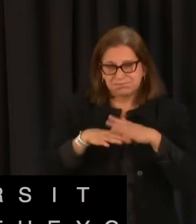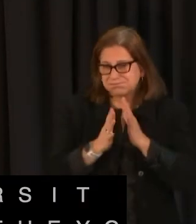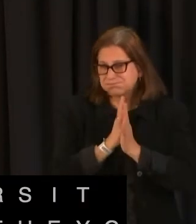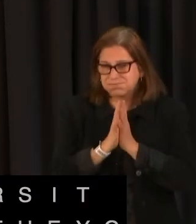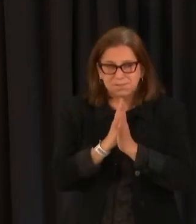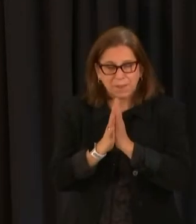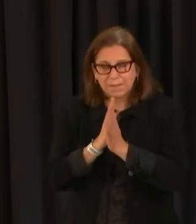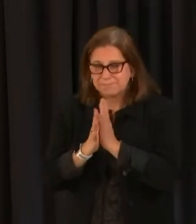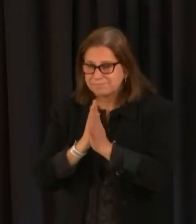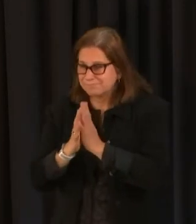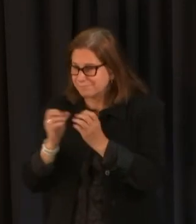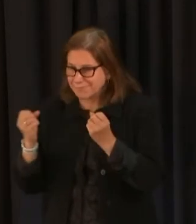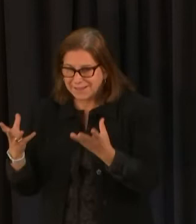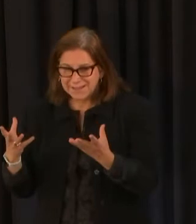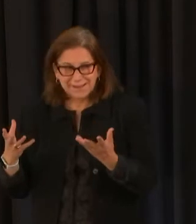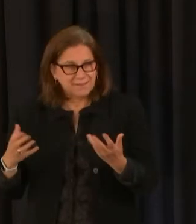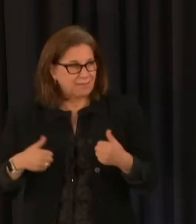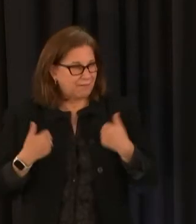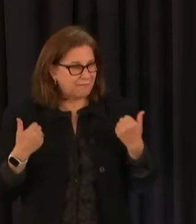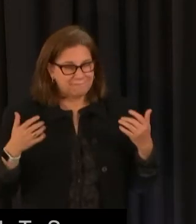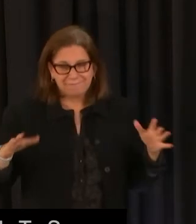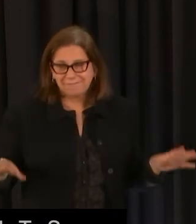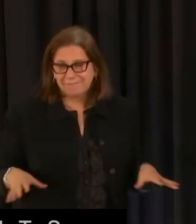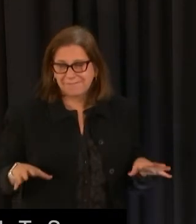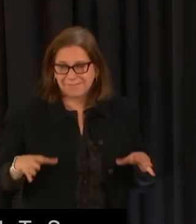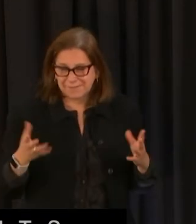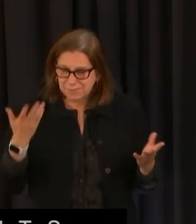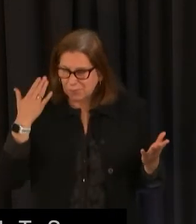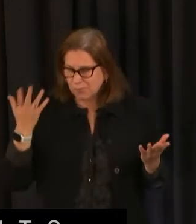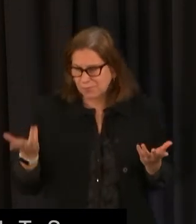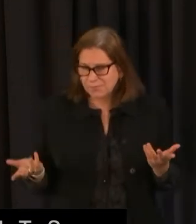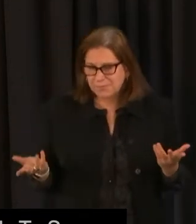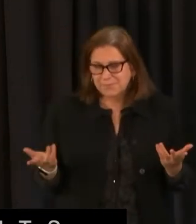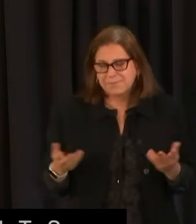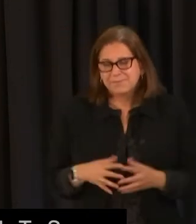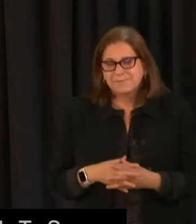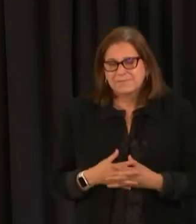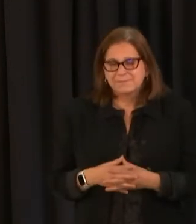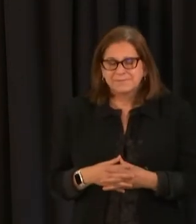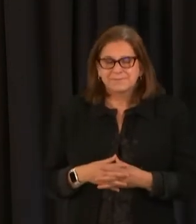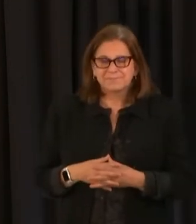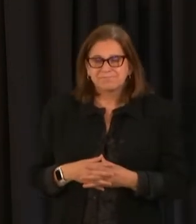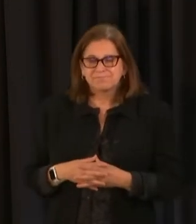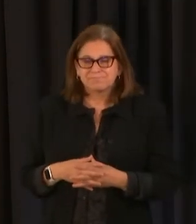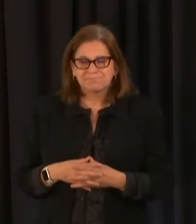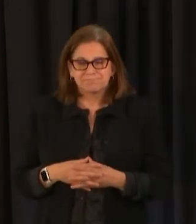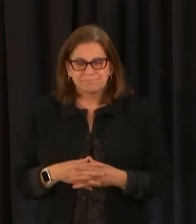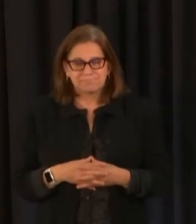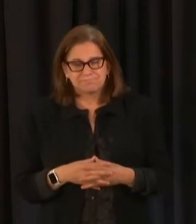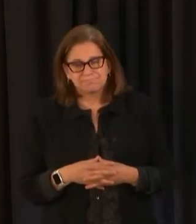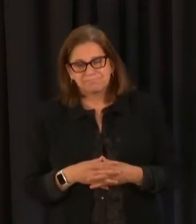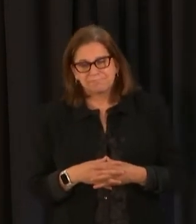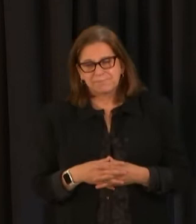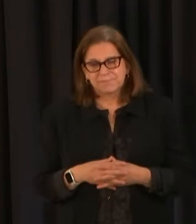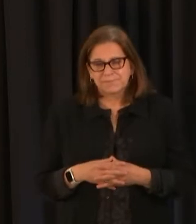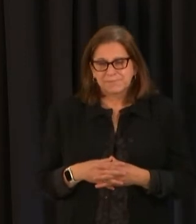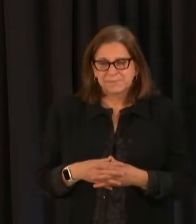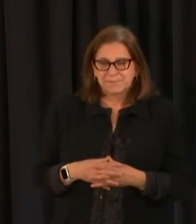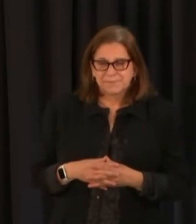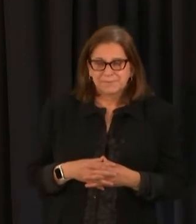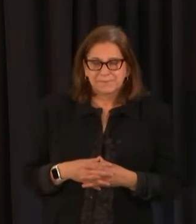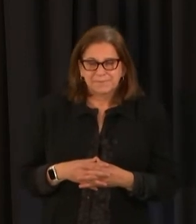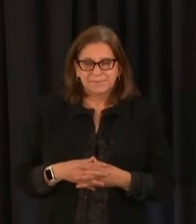miss college life, and we also know that it will